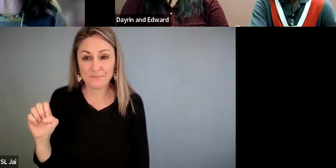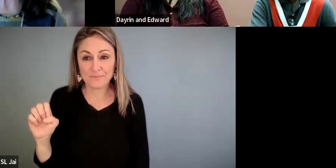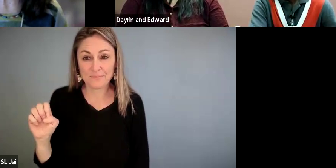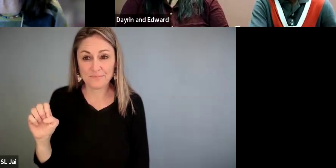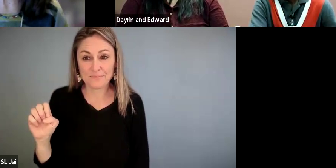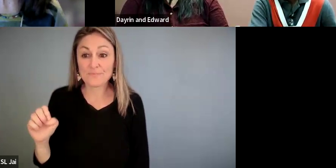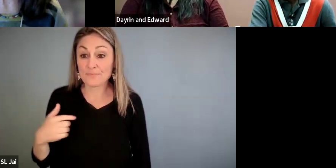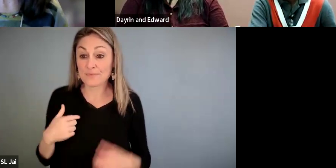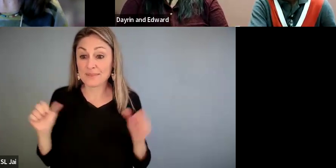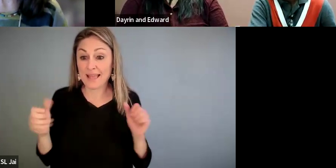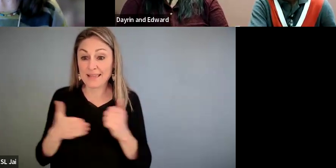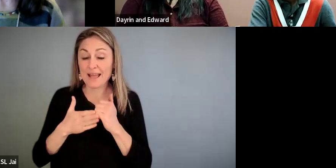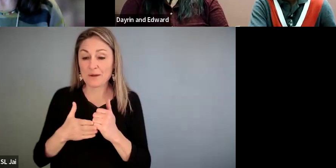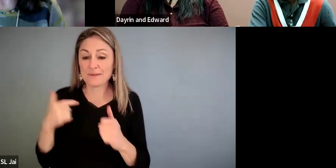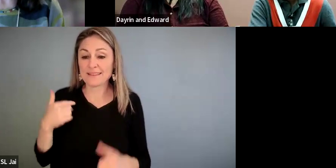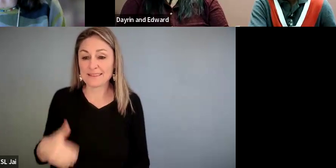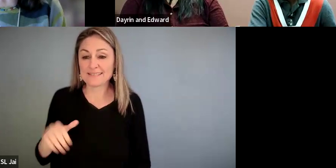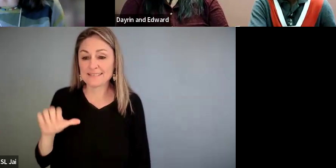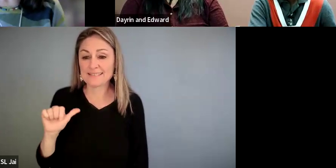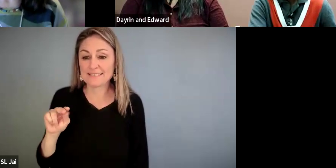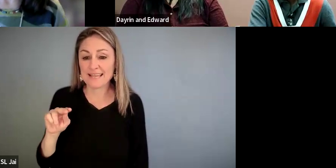I can And- help. This is Ann Busta.